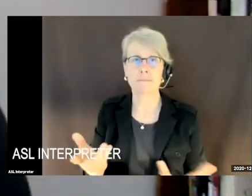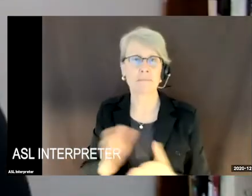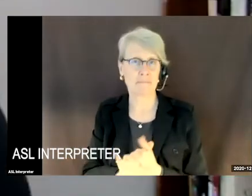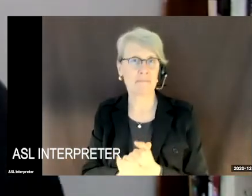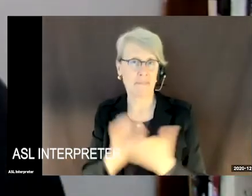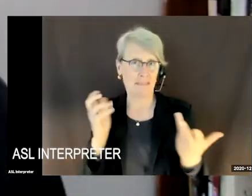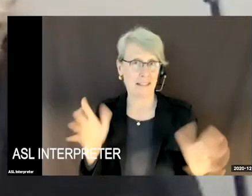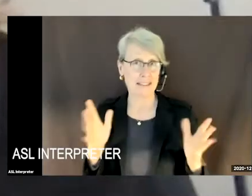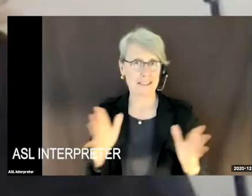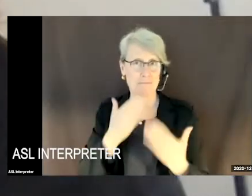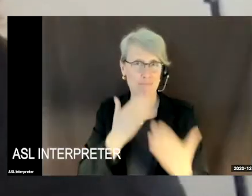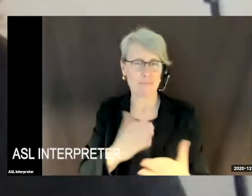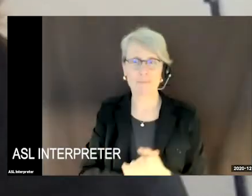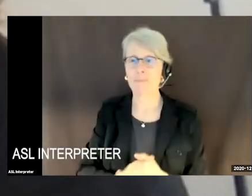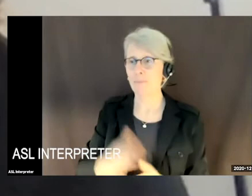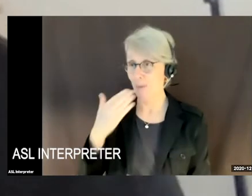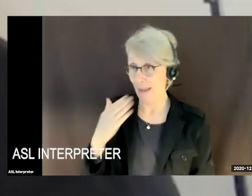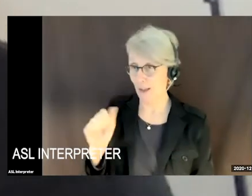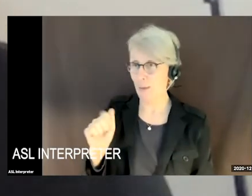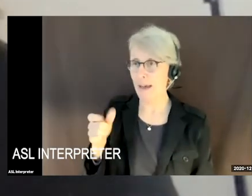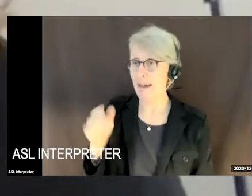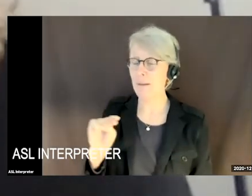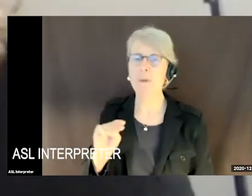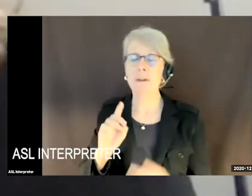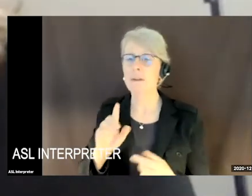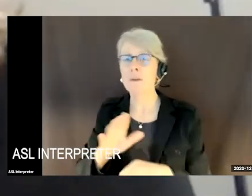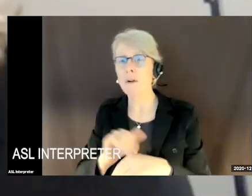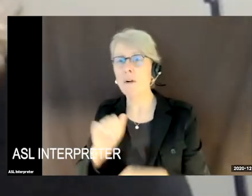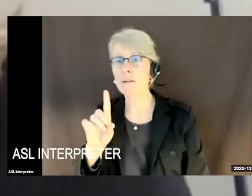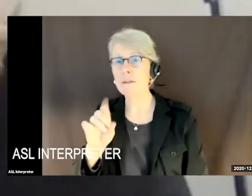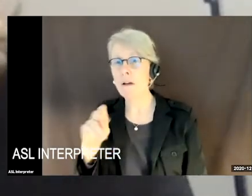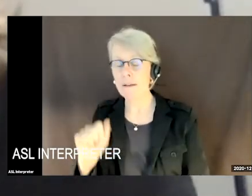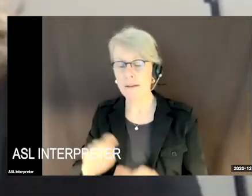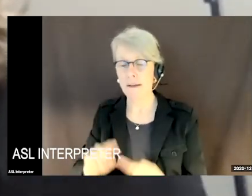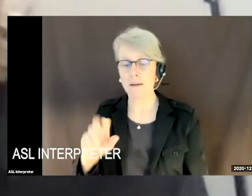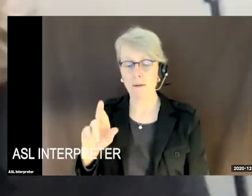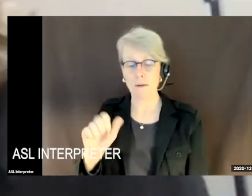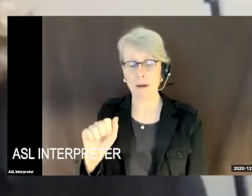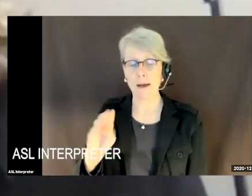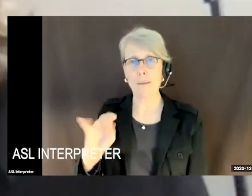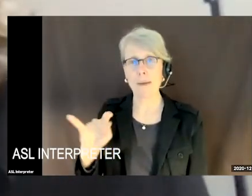Thank you. Thank you so much, Adam. We're just going to bring Donna and Rabia into the screen now for